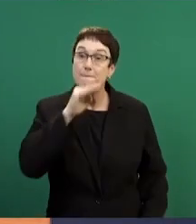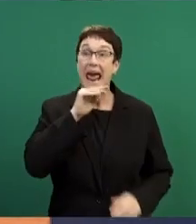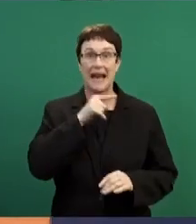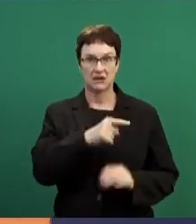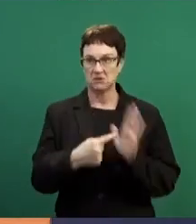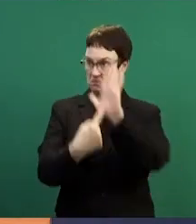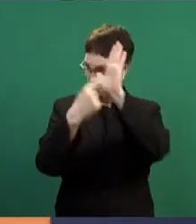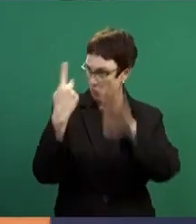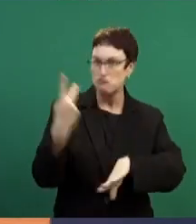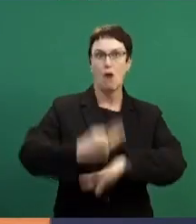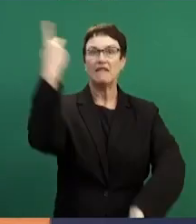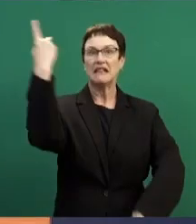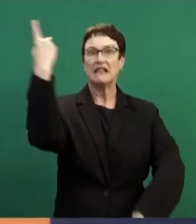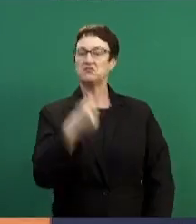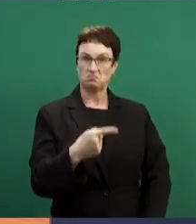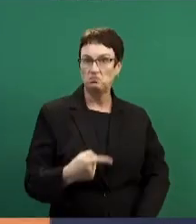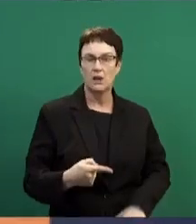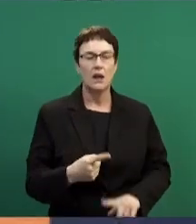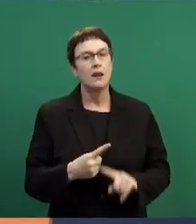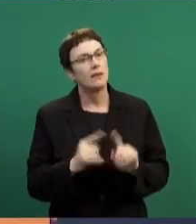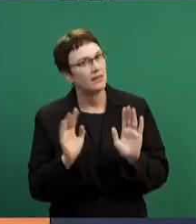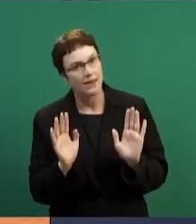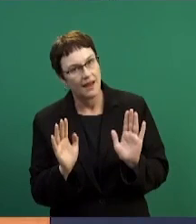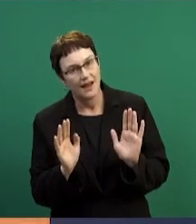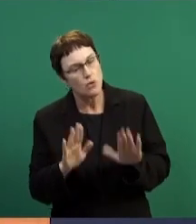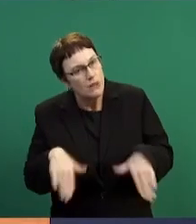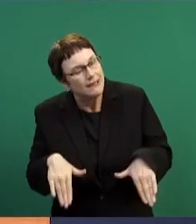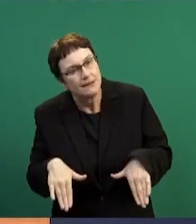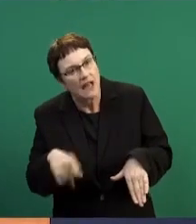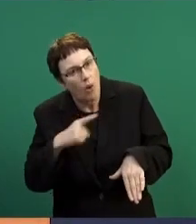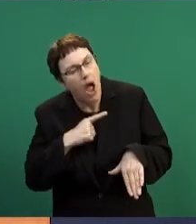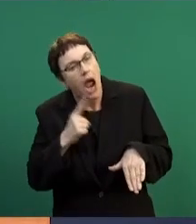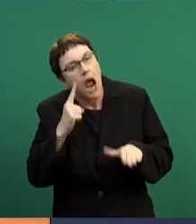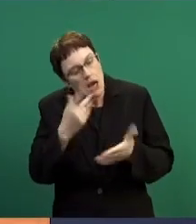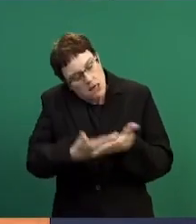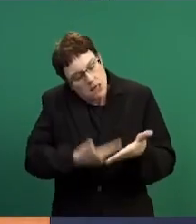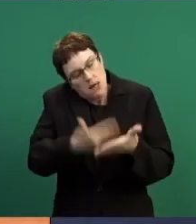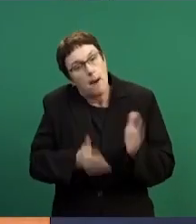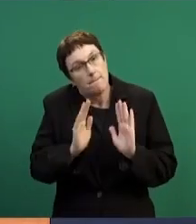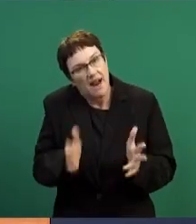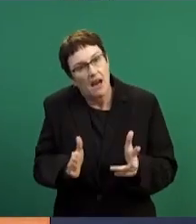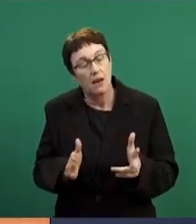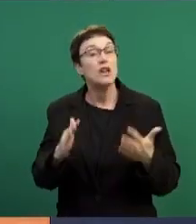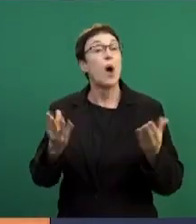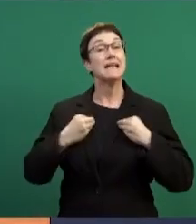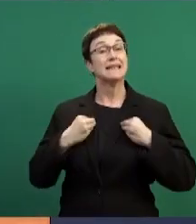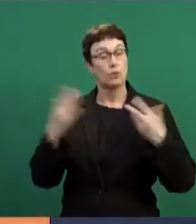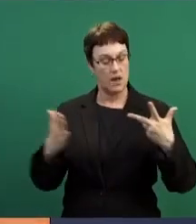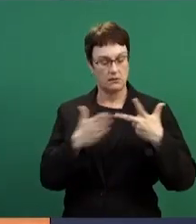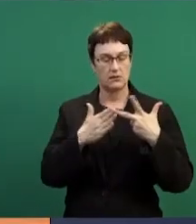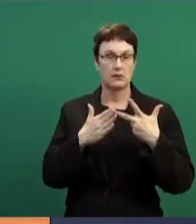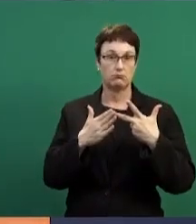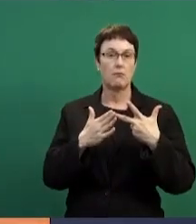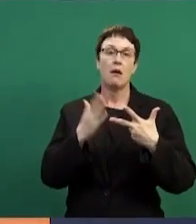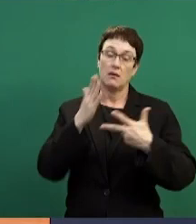So, what are the assets there? Well, it's foreign exchange, and it's